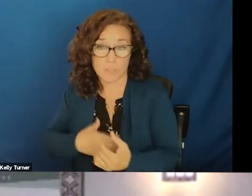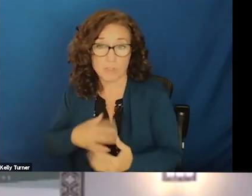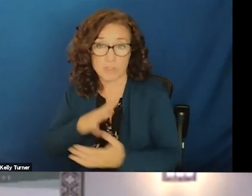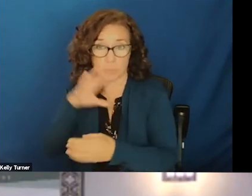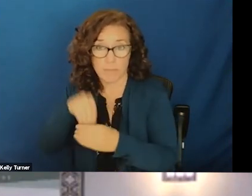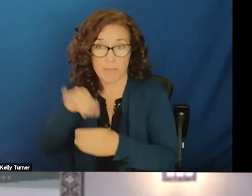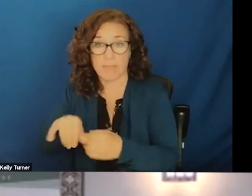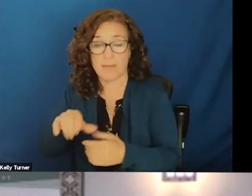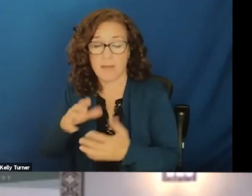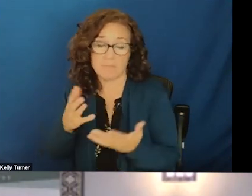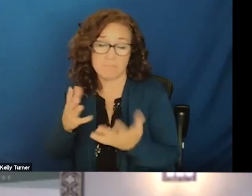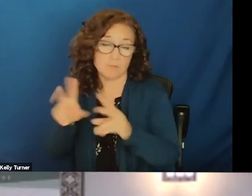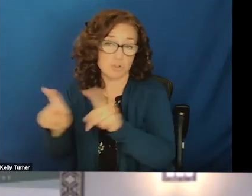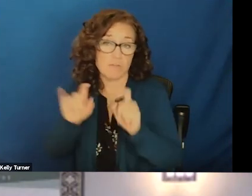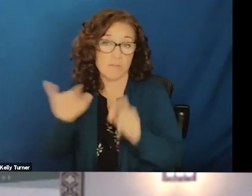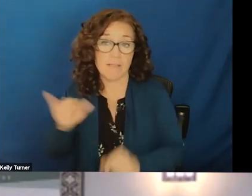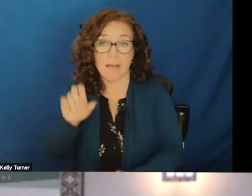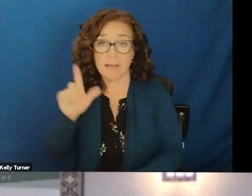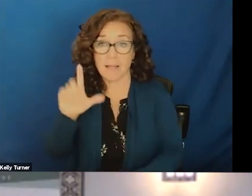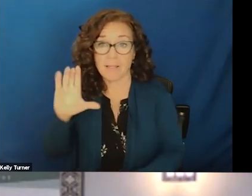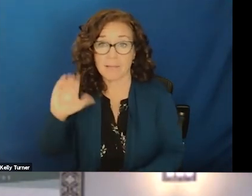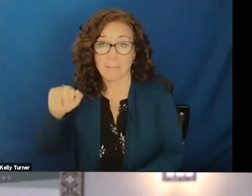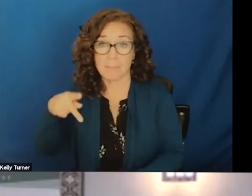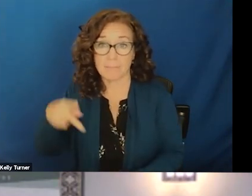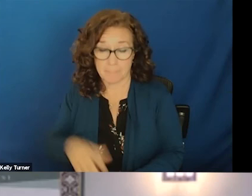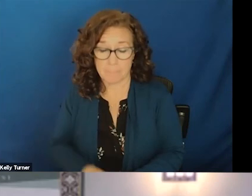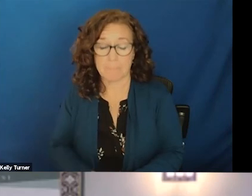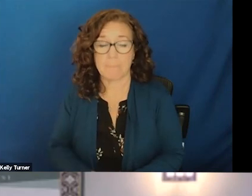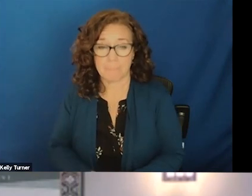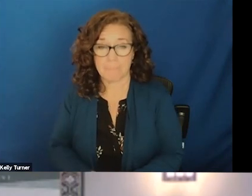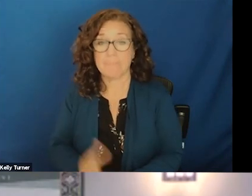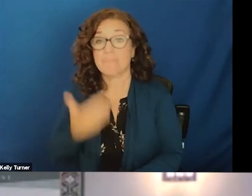Thank you. Our next speaker is Rene Correa.